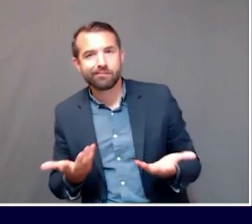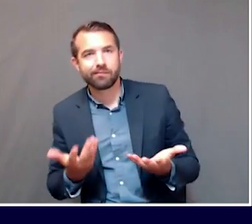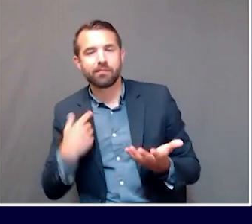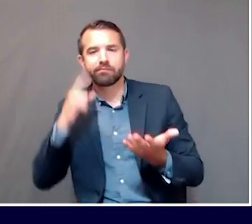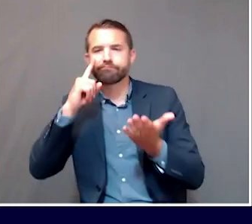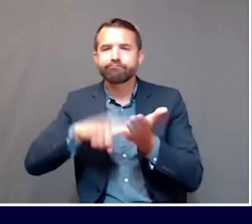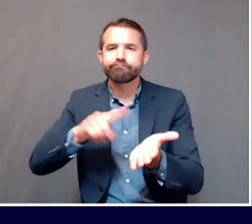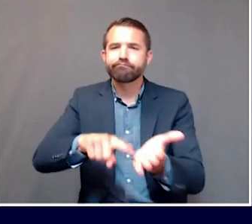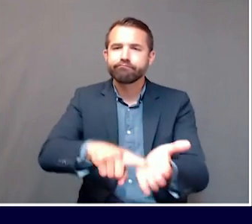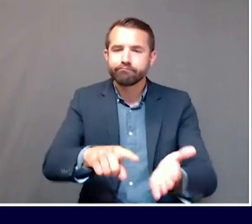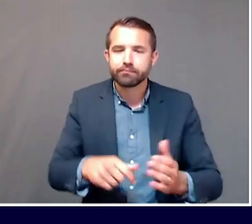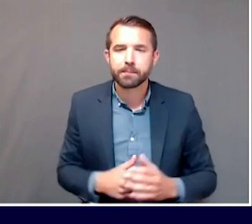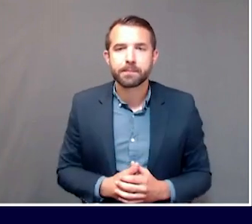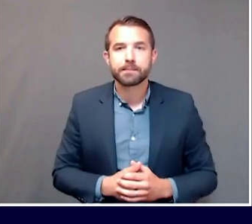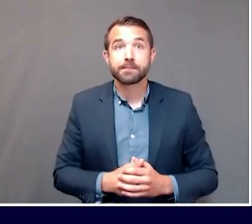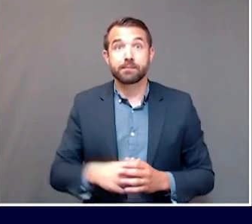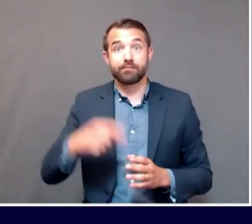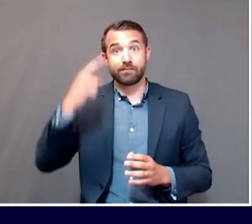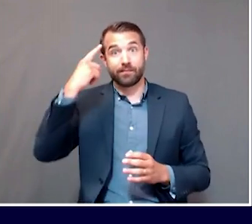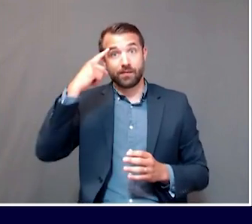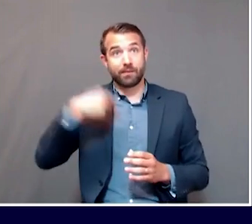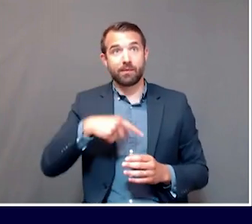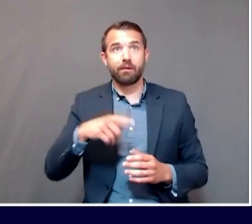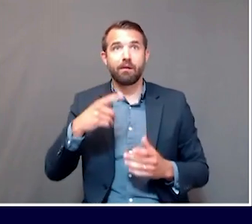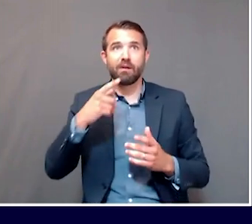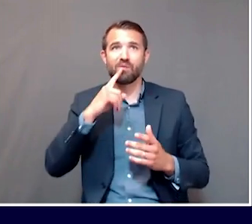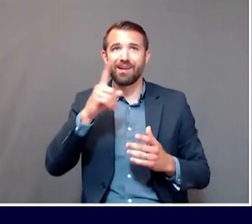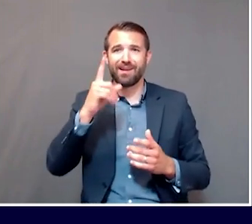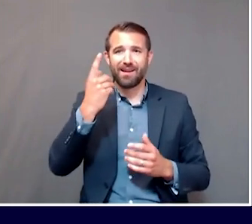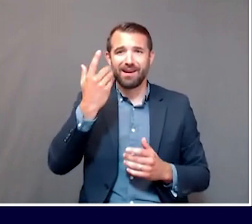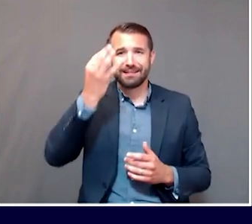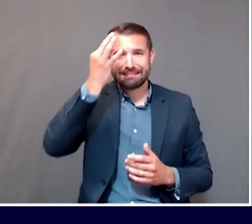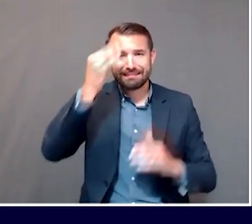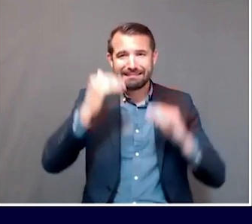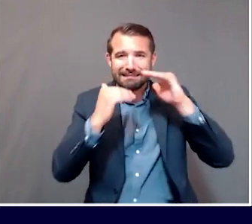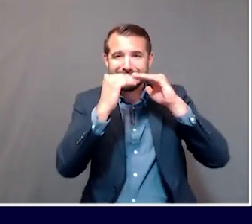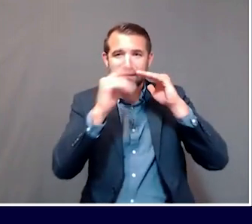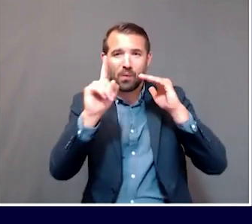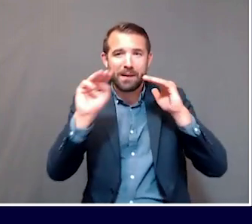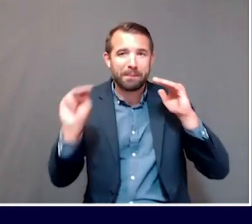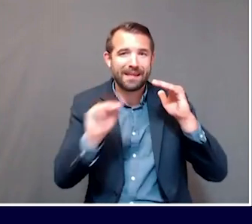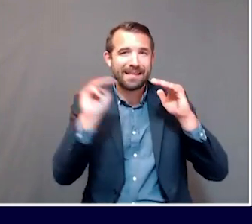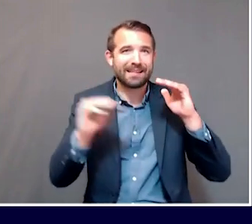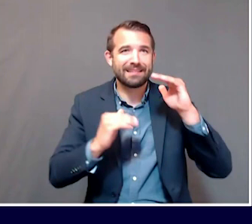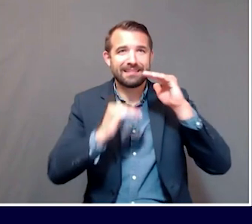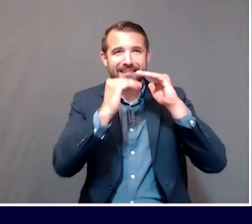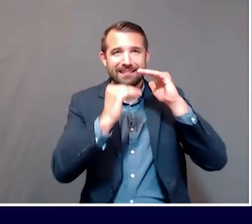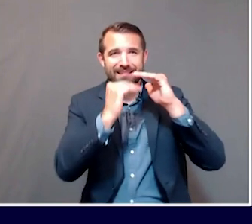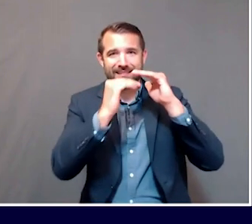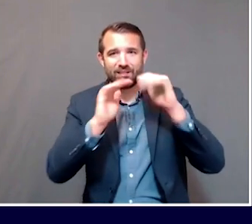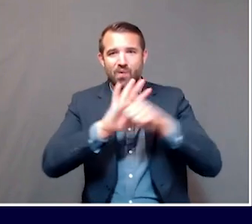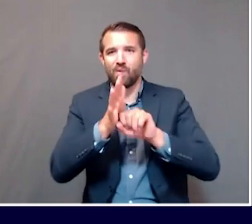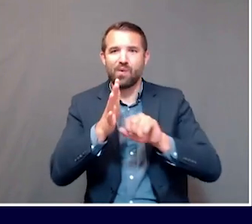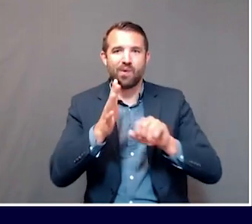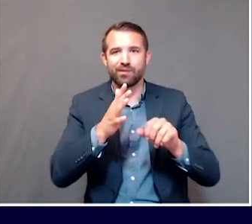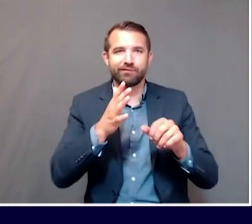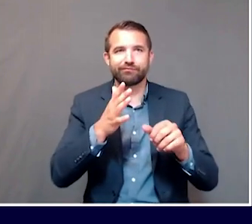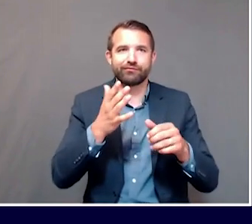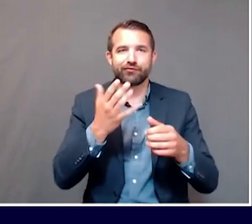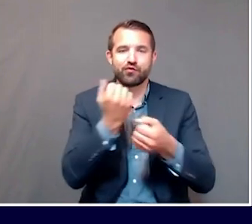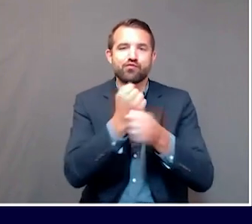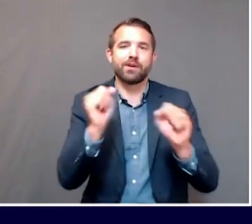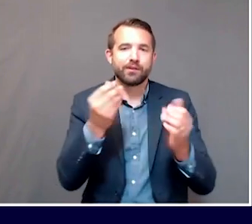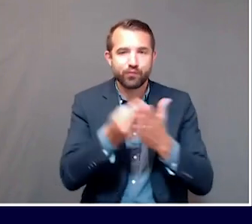and I think it's almost $1 million of the coronavirus relief fund for these social supports. Some of